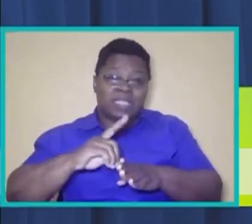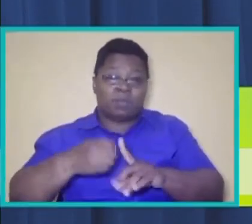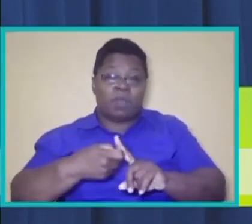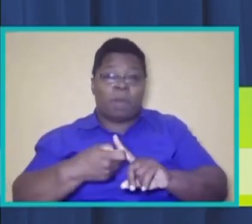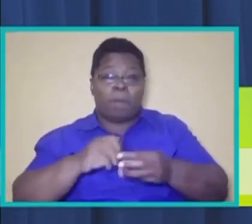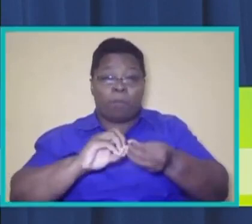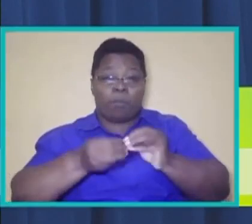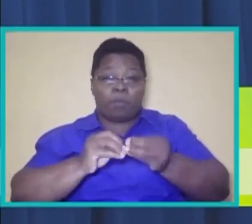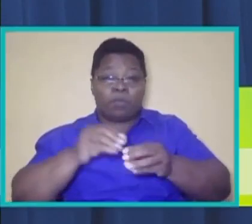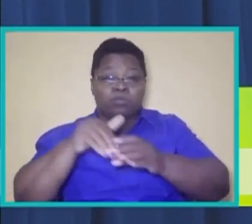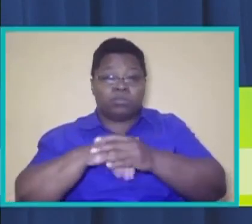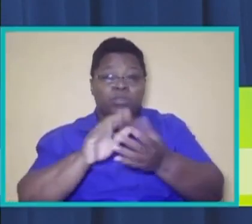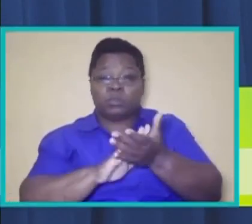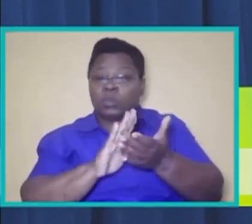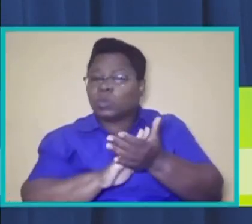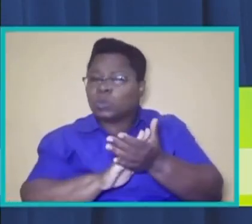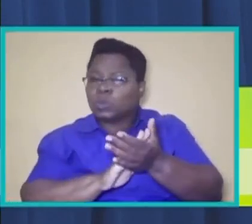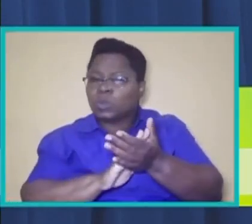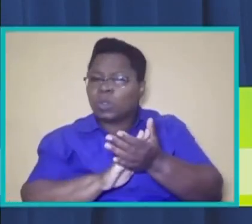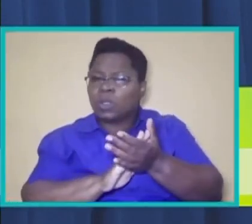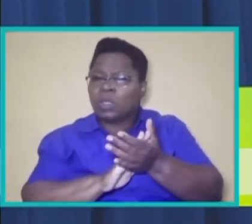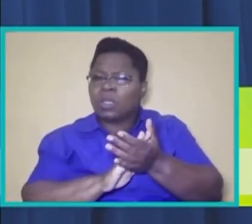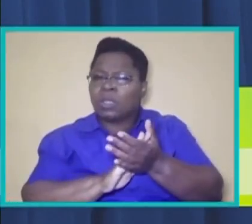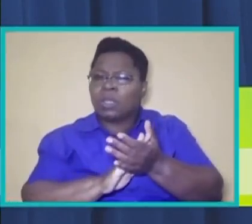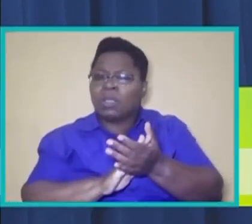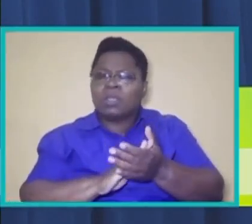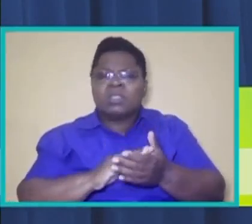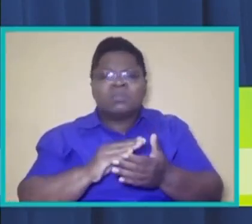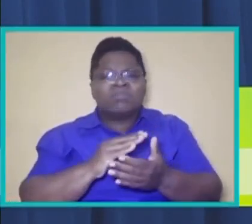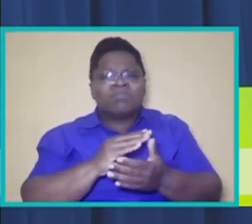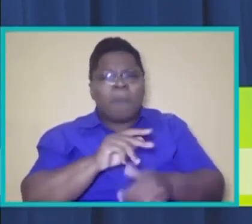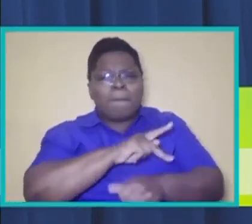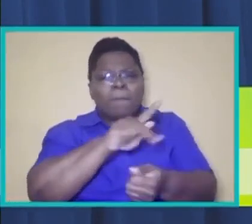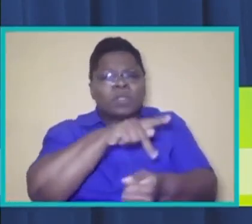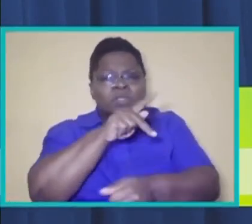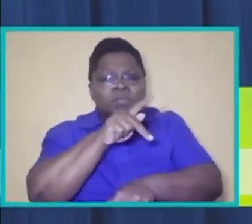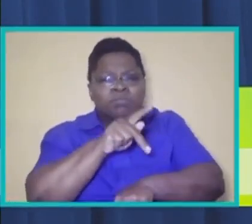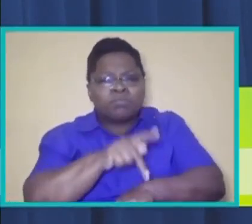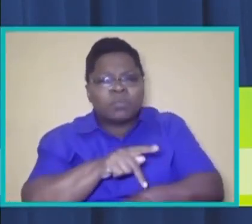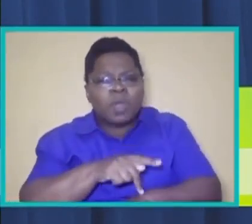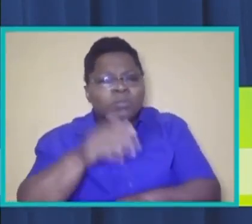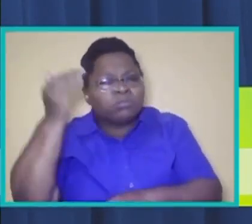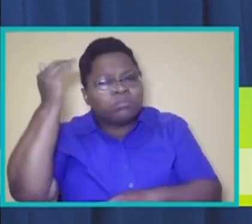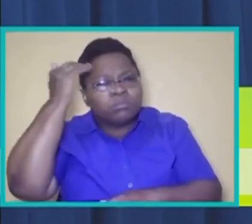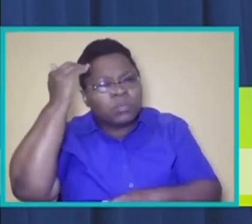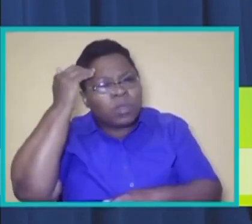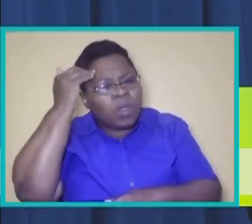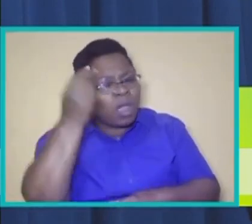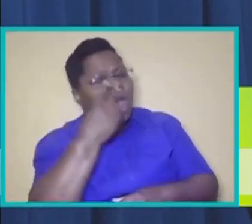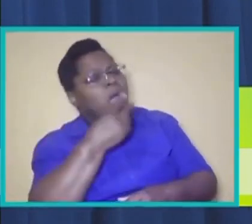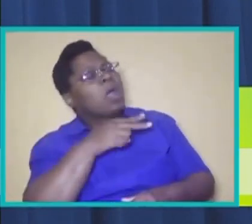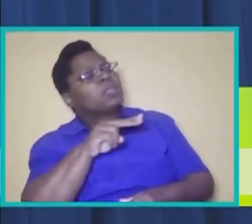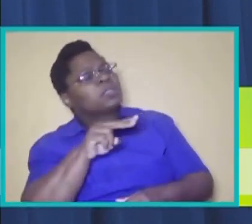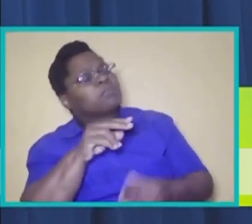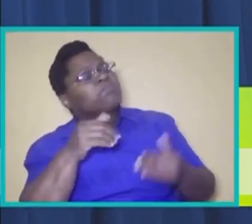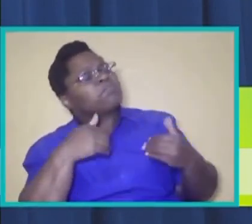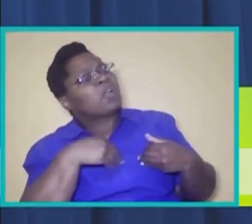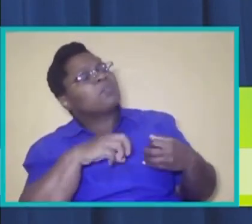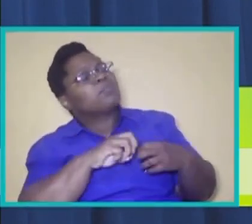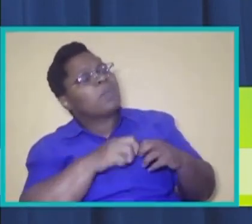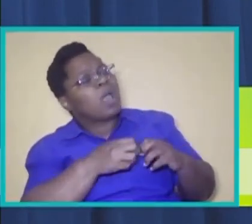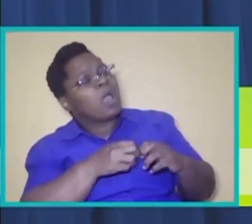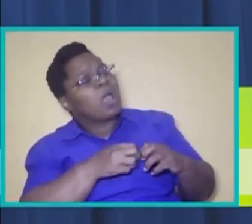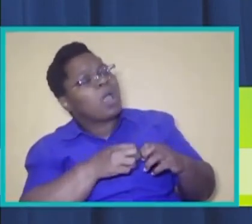In terms of strategies, there are schools where principals, having identified issues in schools, would have